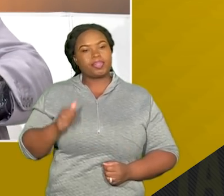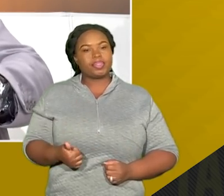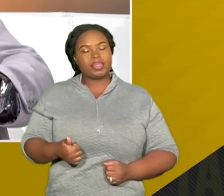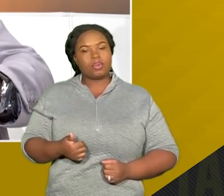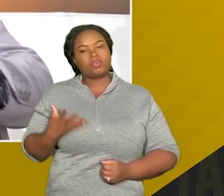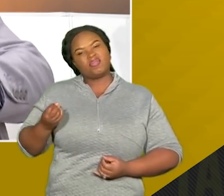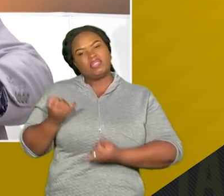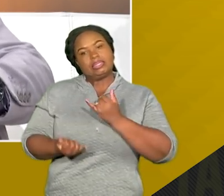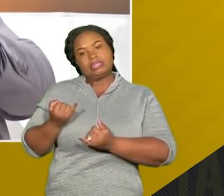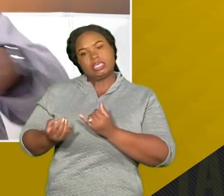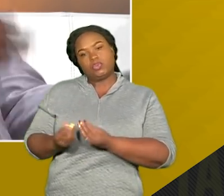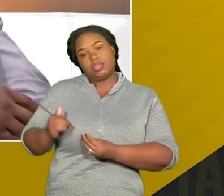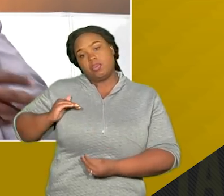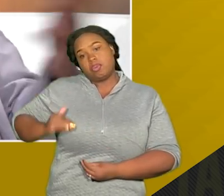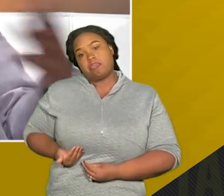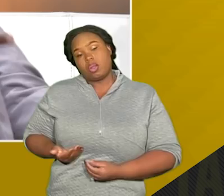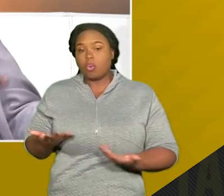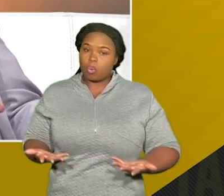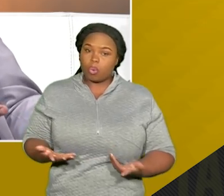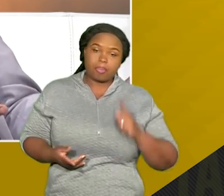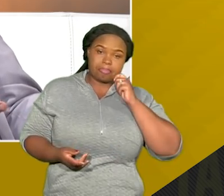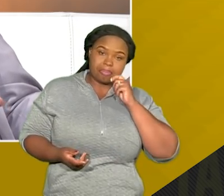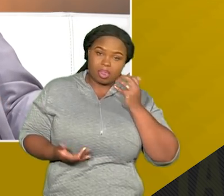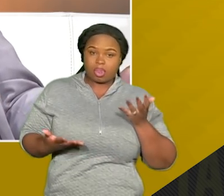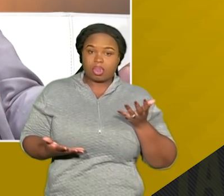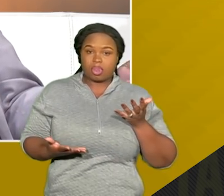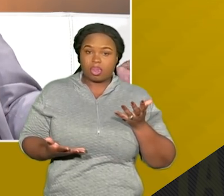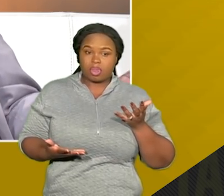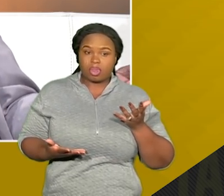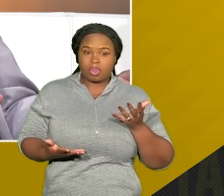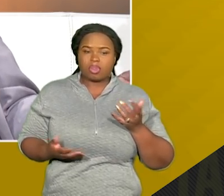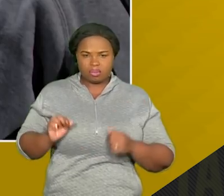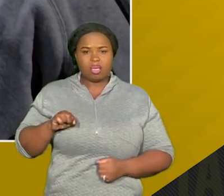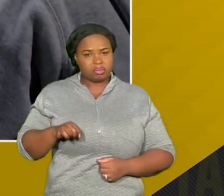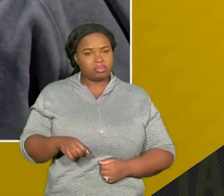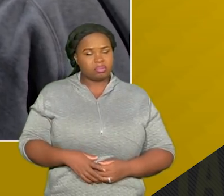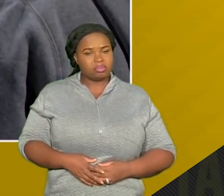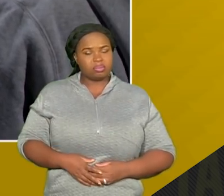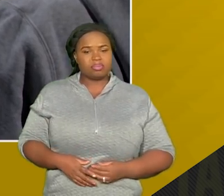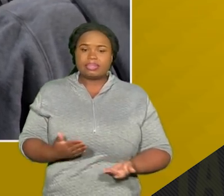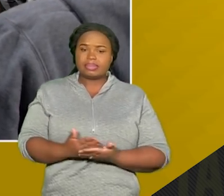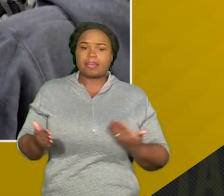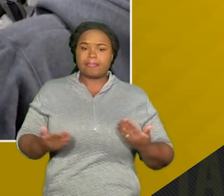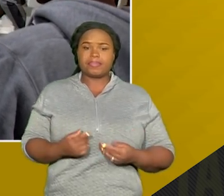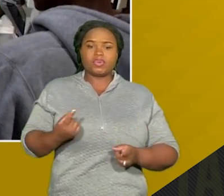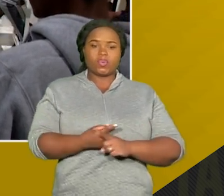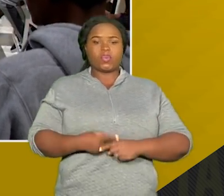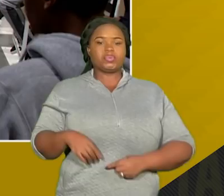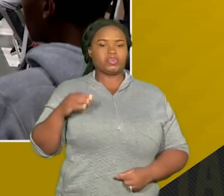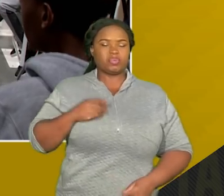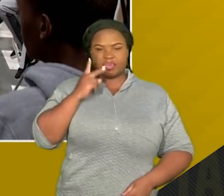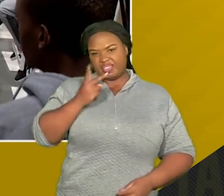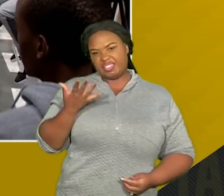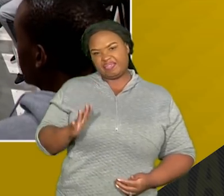with the woman or vice versa with the man then yes there are cases that I dealt with okay